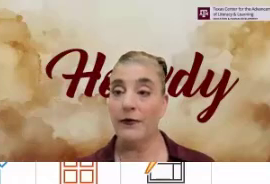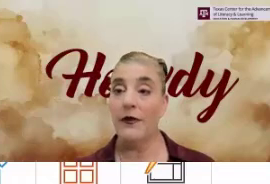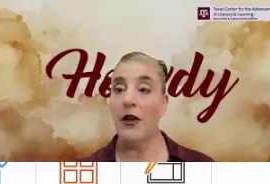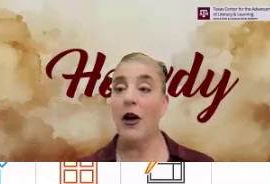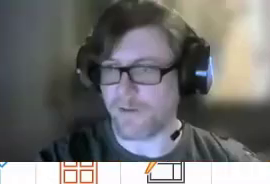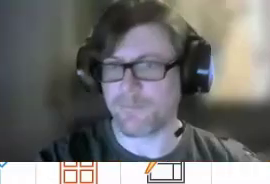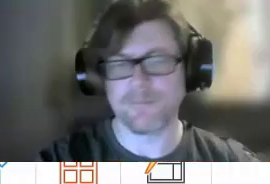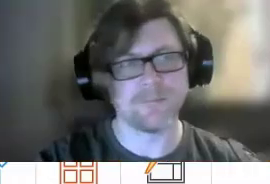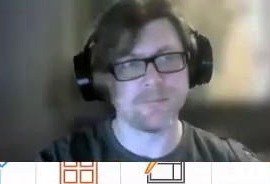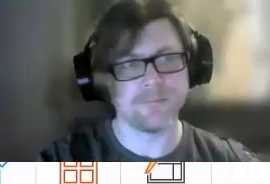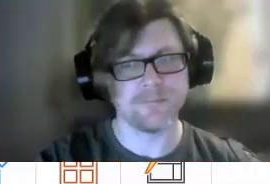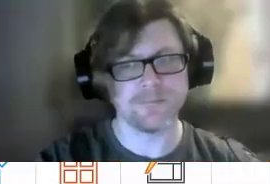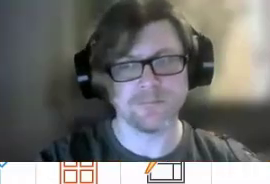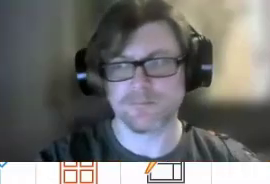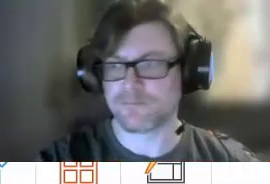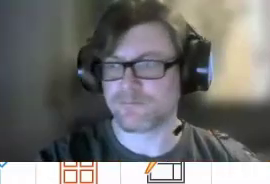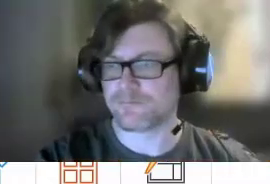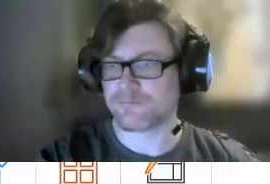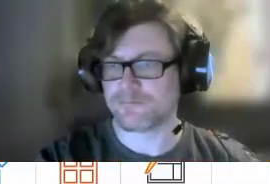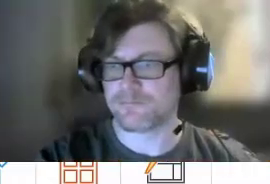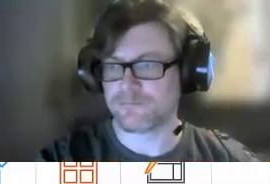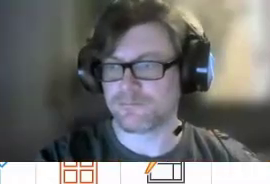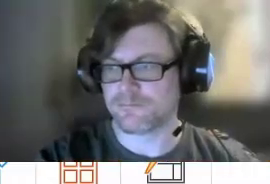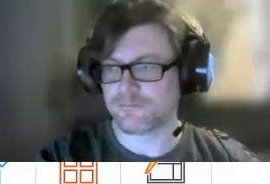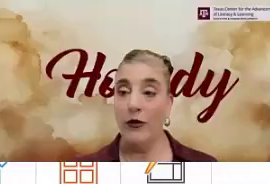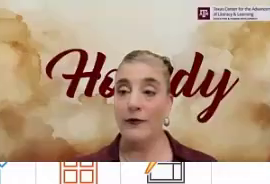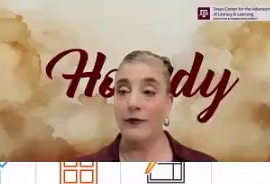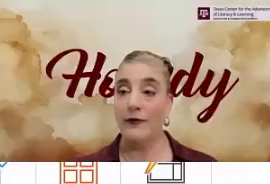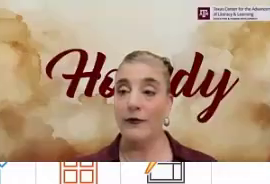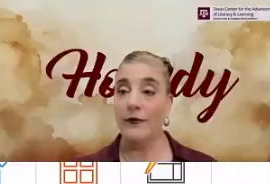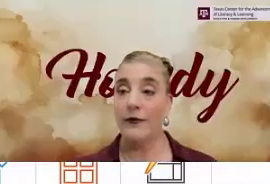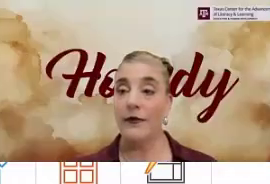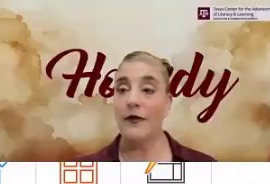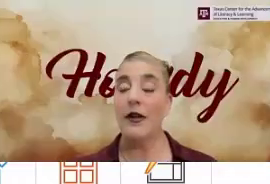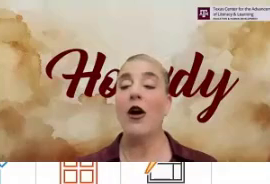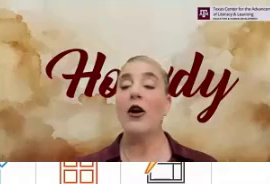perceivable. Okay. O means operable.